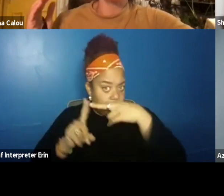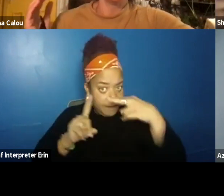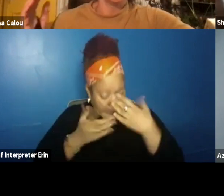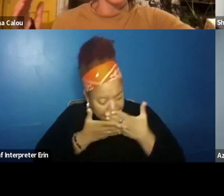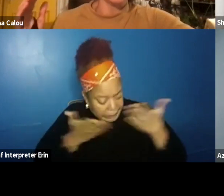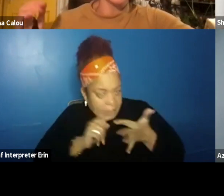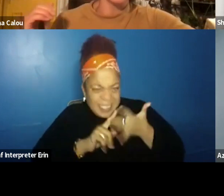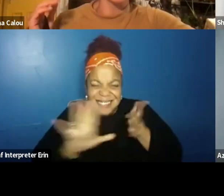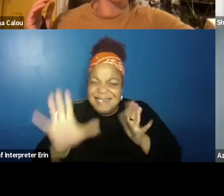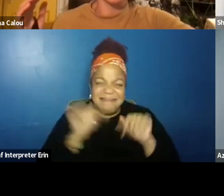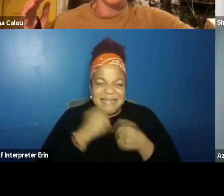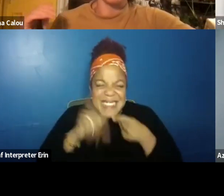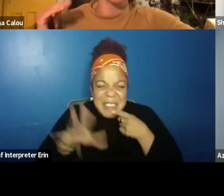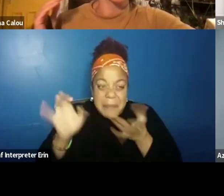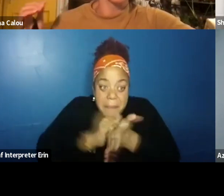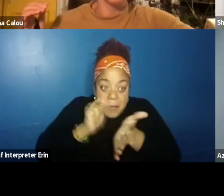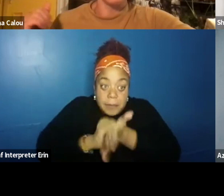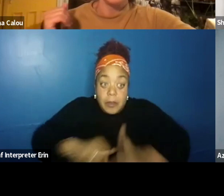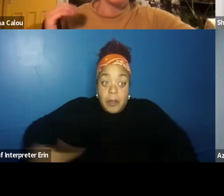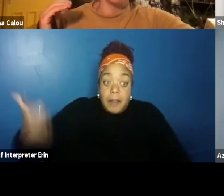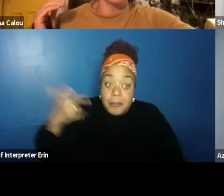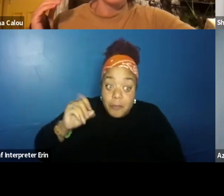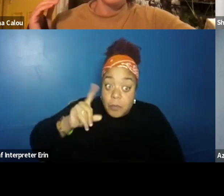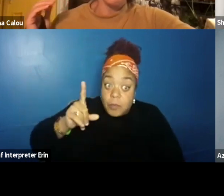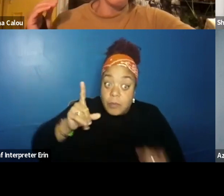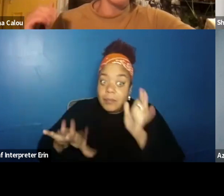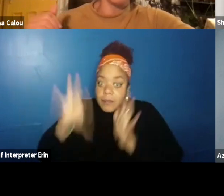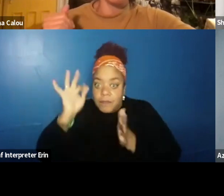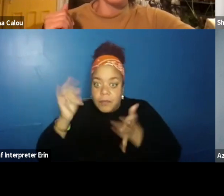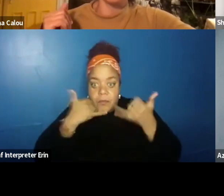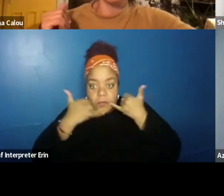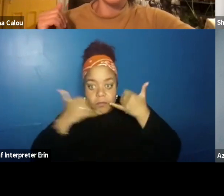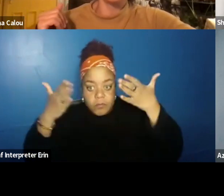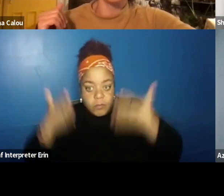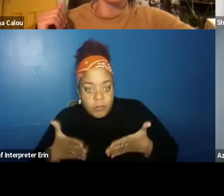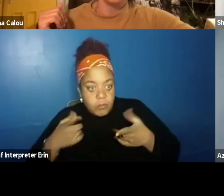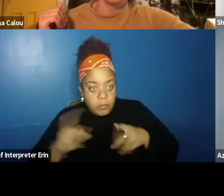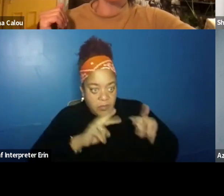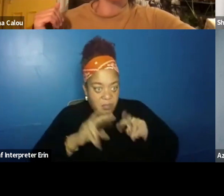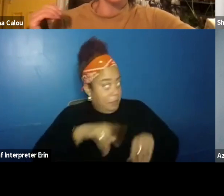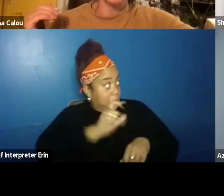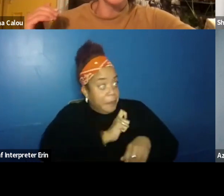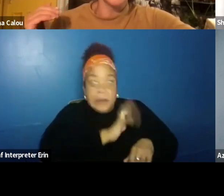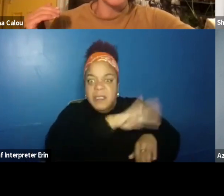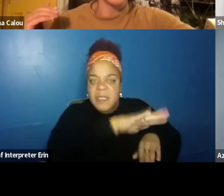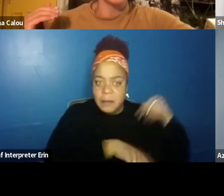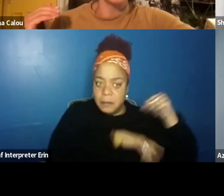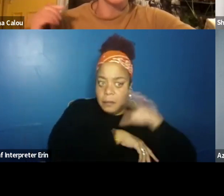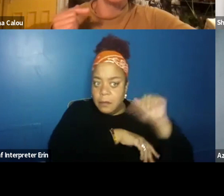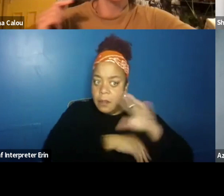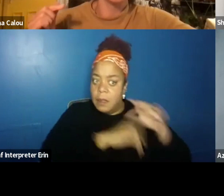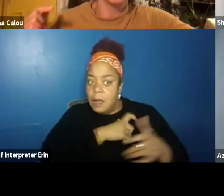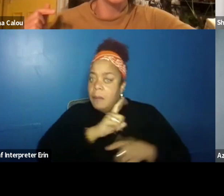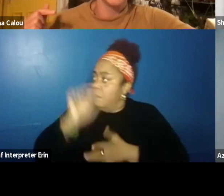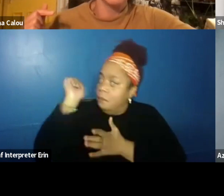can't send a cop to someone's job or school or home or location if they don't tell you where that place